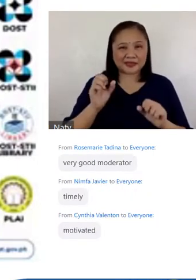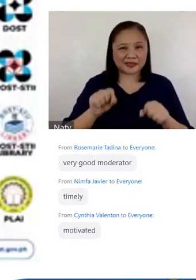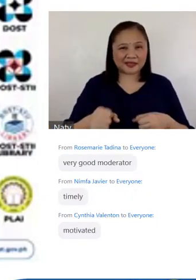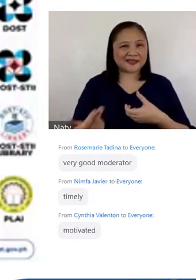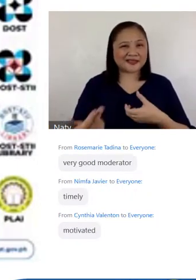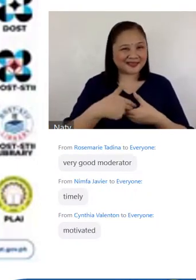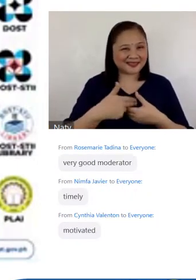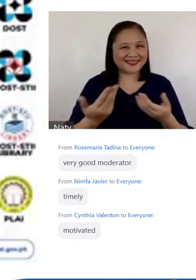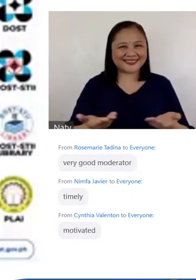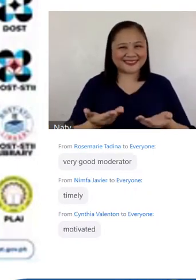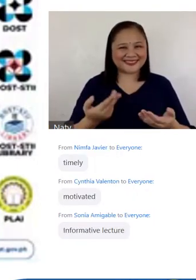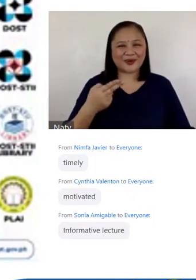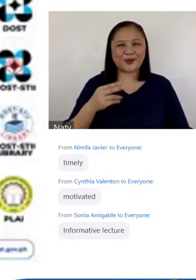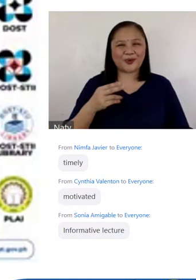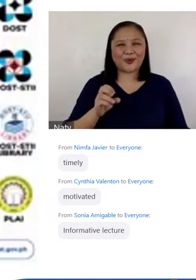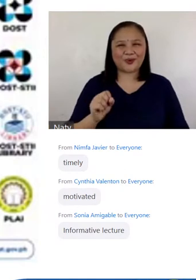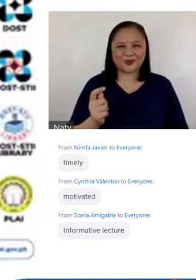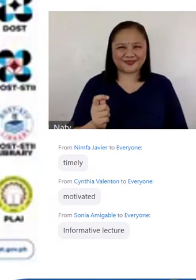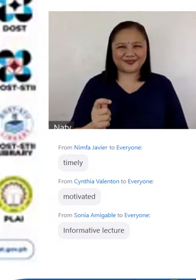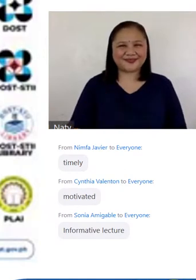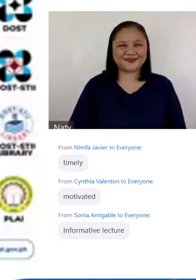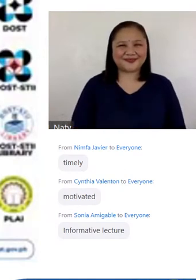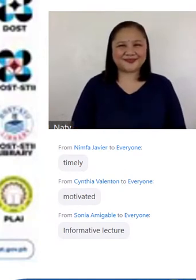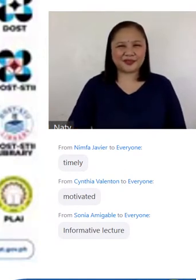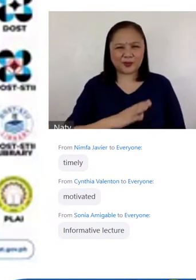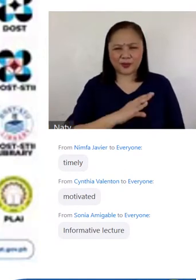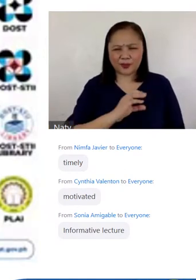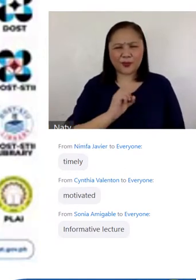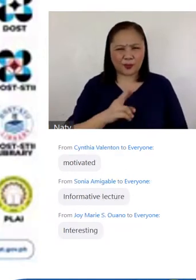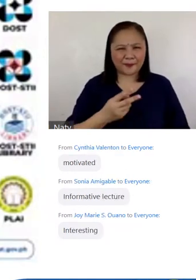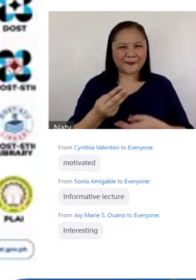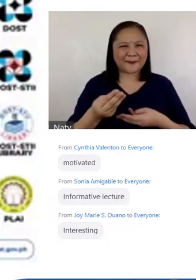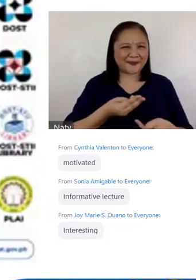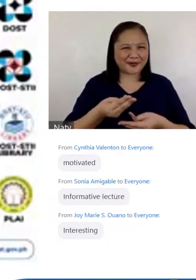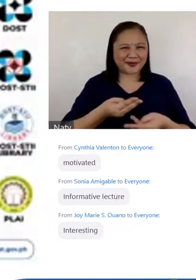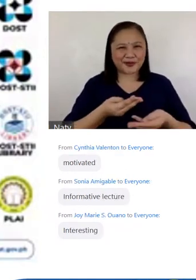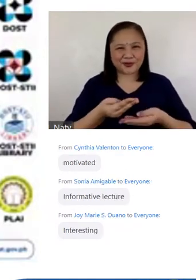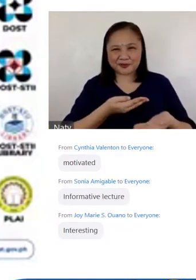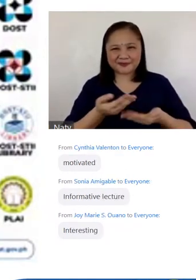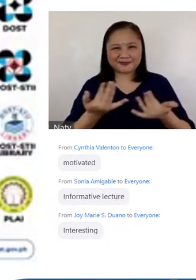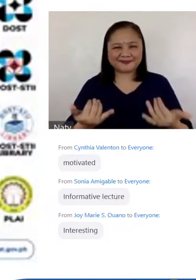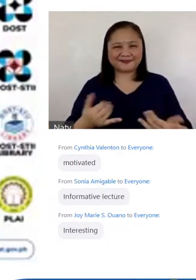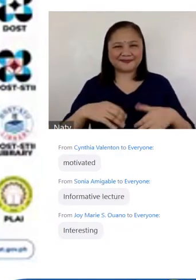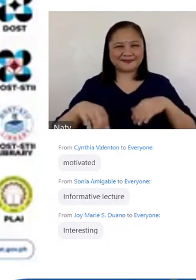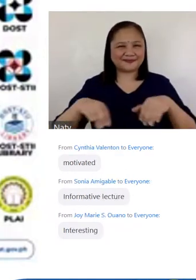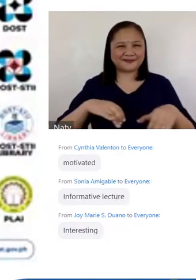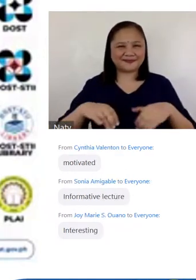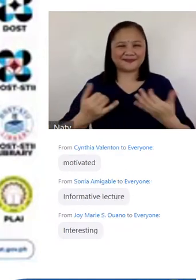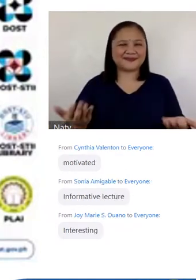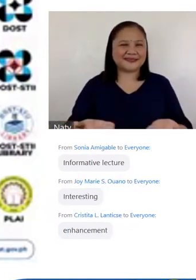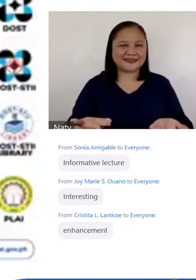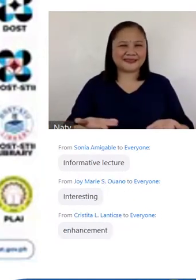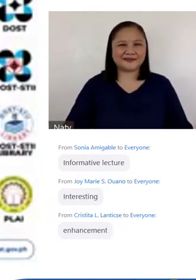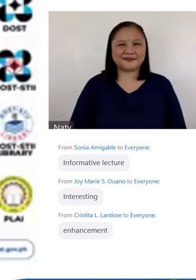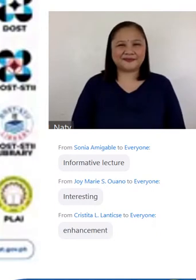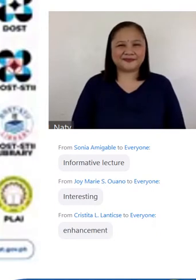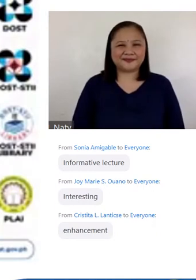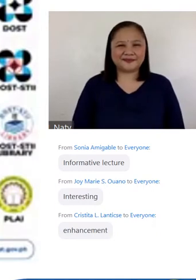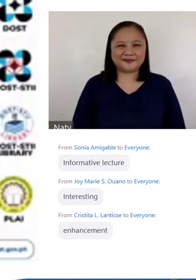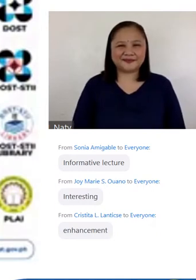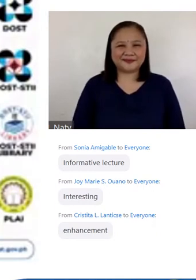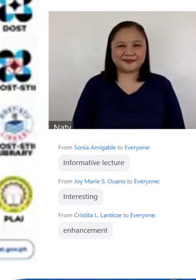ko na bilang host or moderator sa aktibidad na ganito. Ayan.